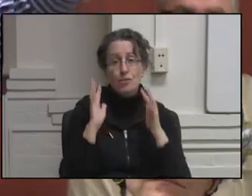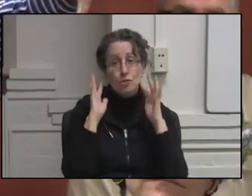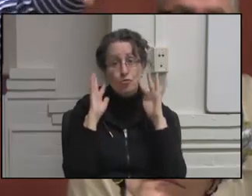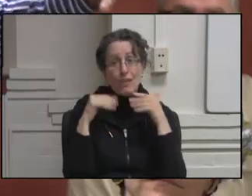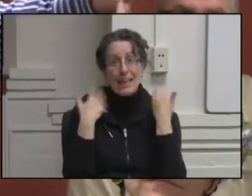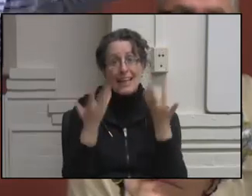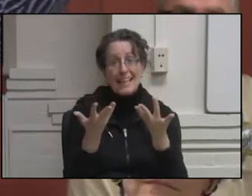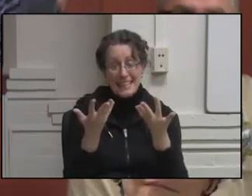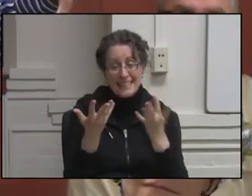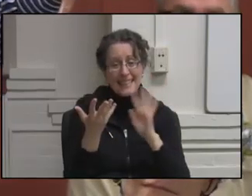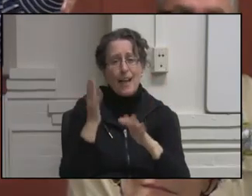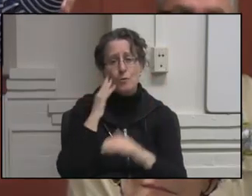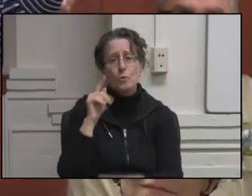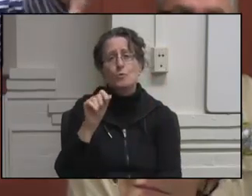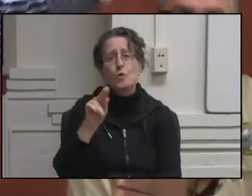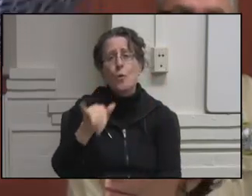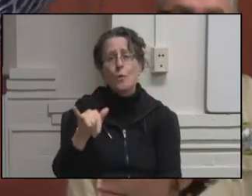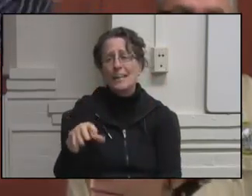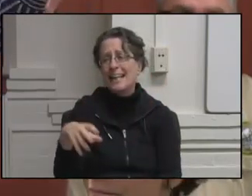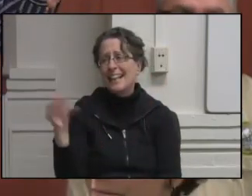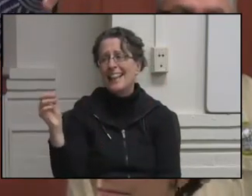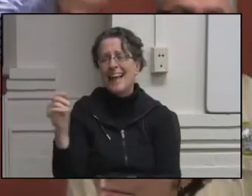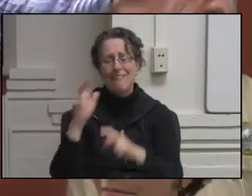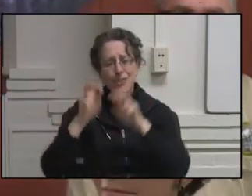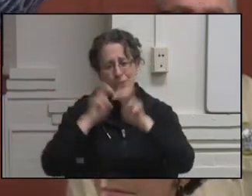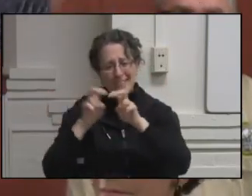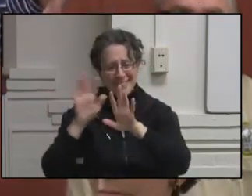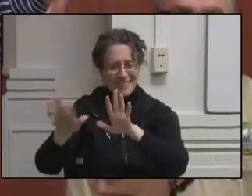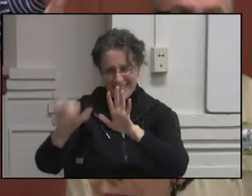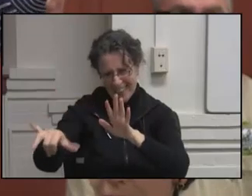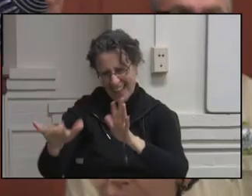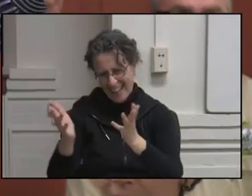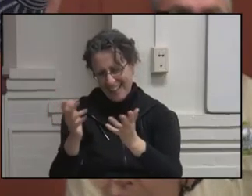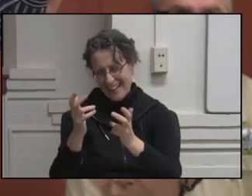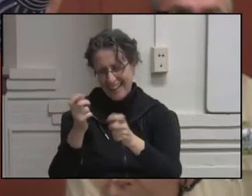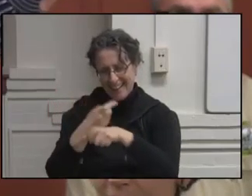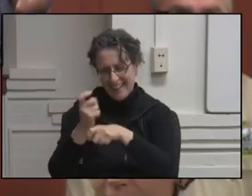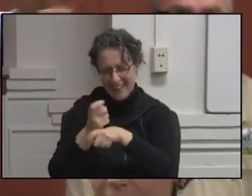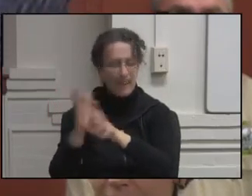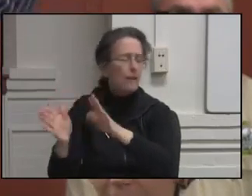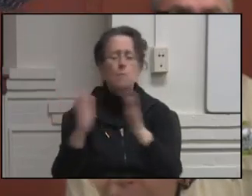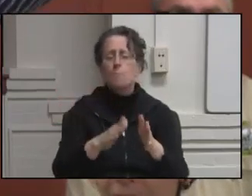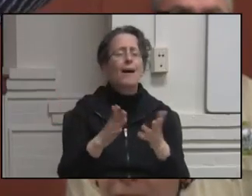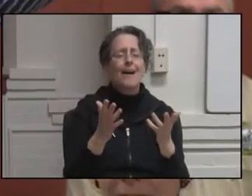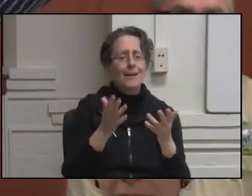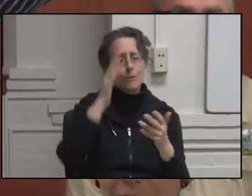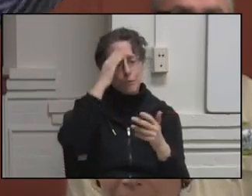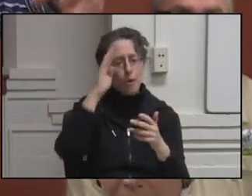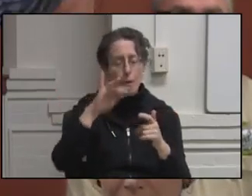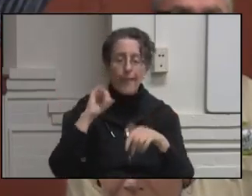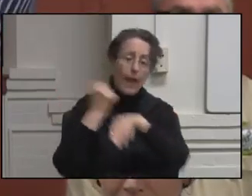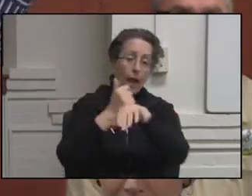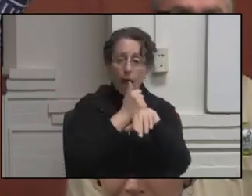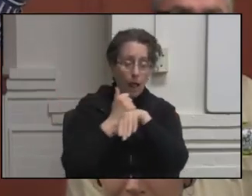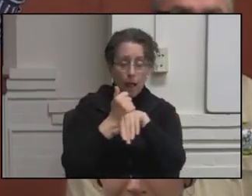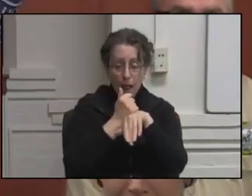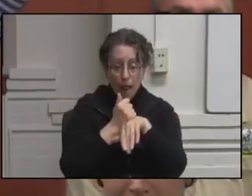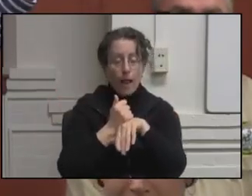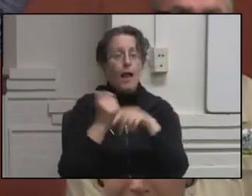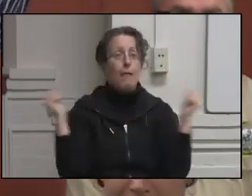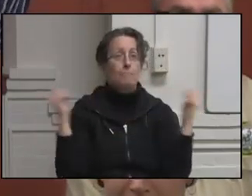but you know, like a circus in many instances, you know, the circus comes to town, everyone comes to the event, and they go hang out on the circus grounds, and then they all go